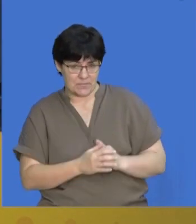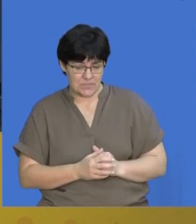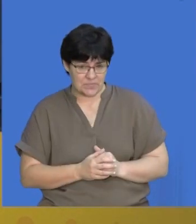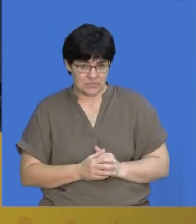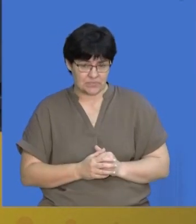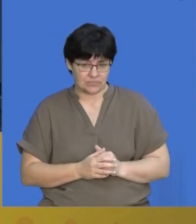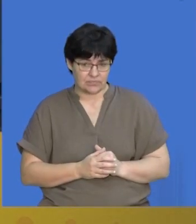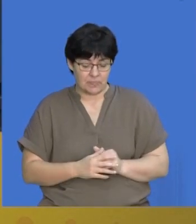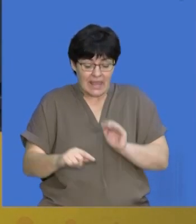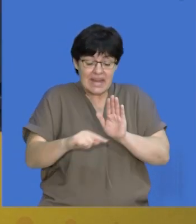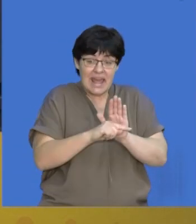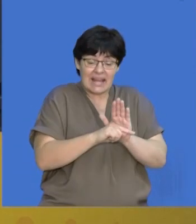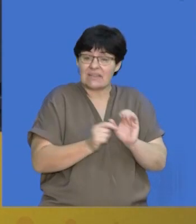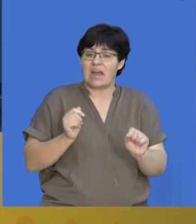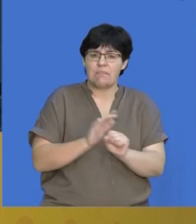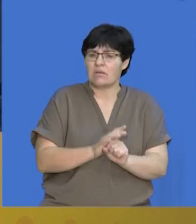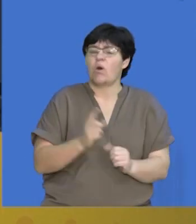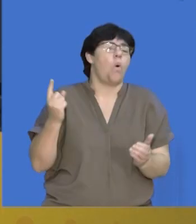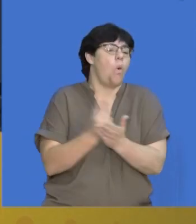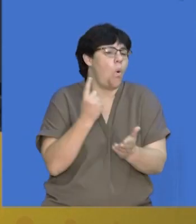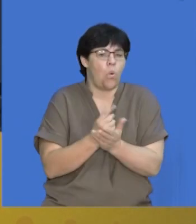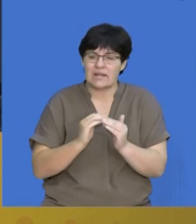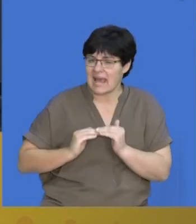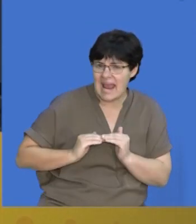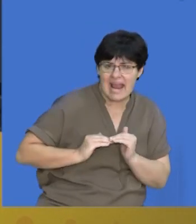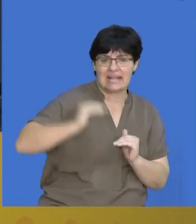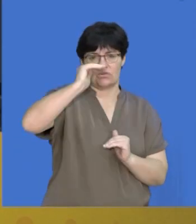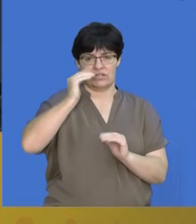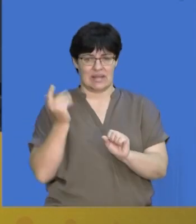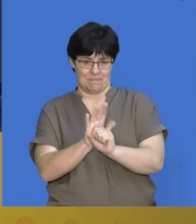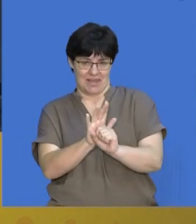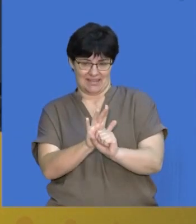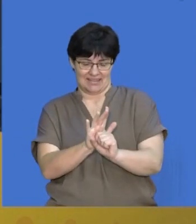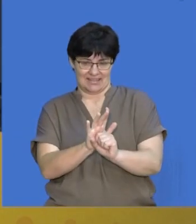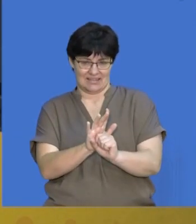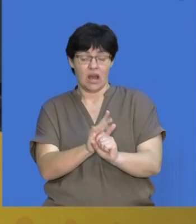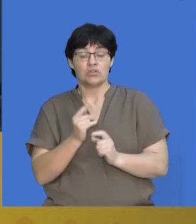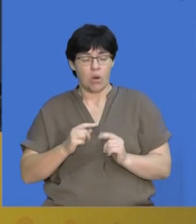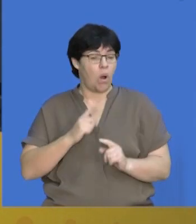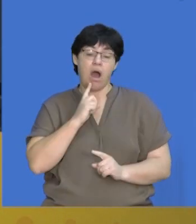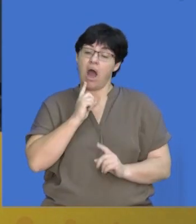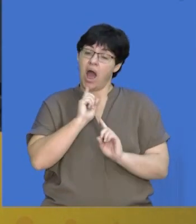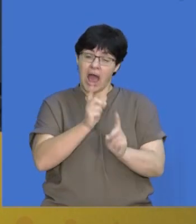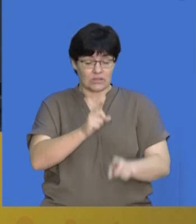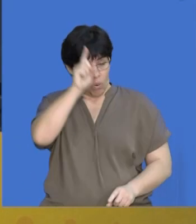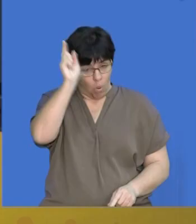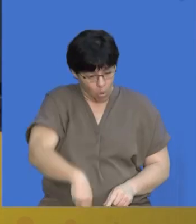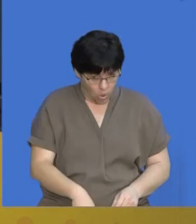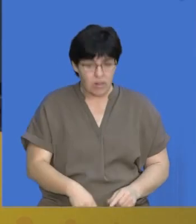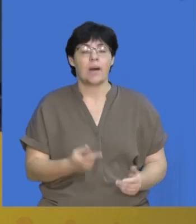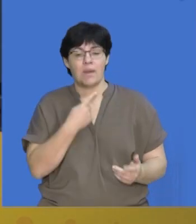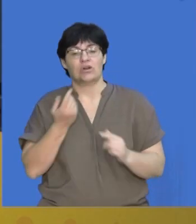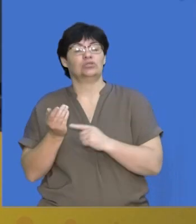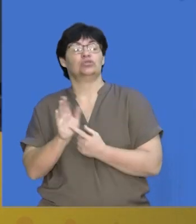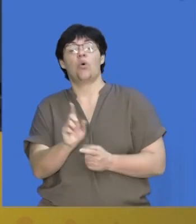The negative impact will always increase on impact. So all my answers are designed to